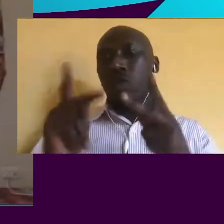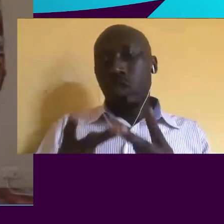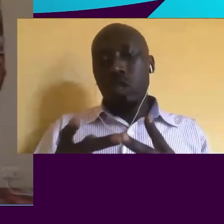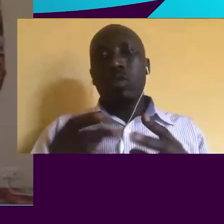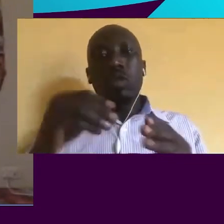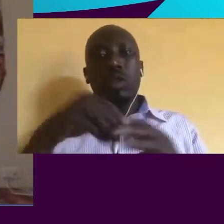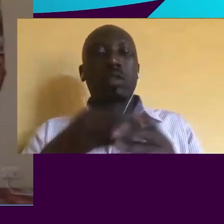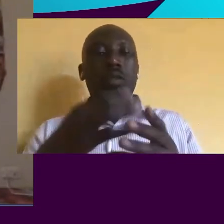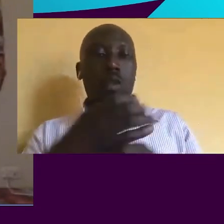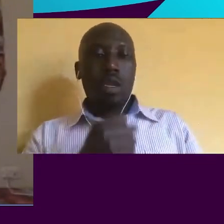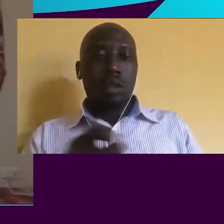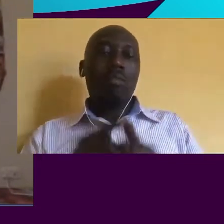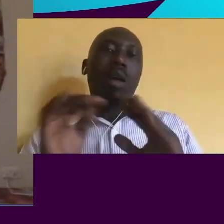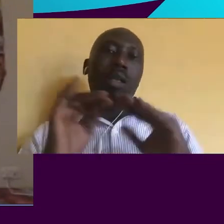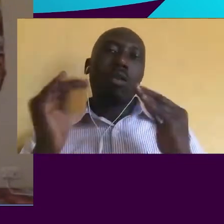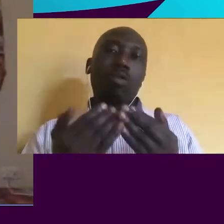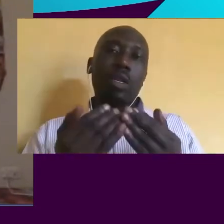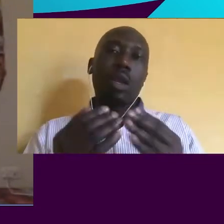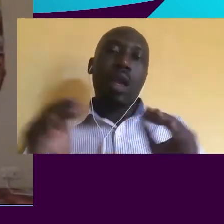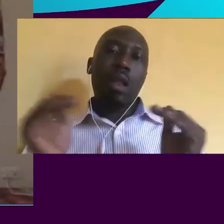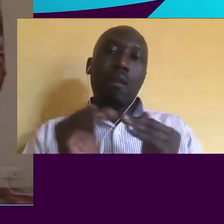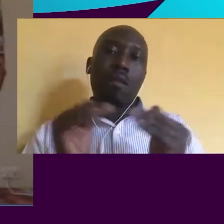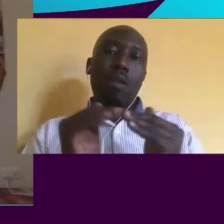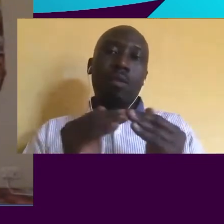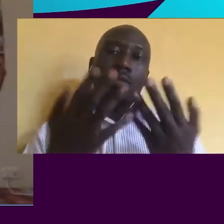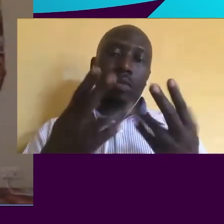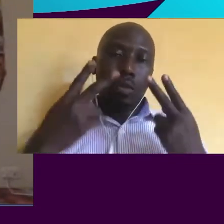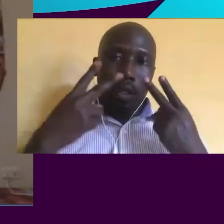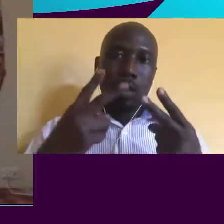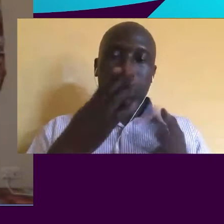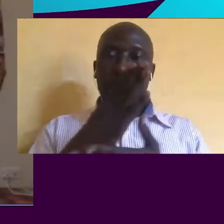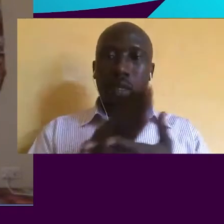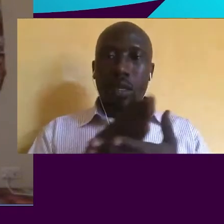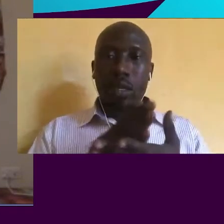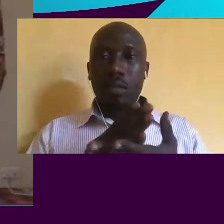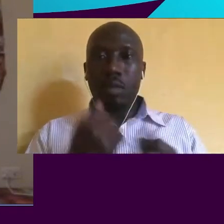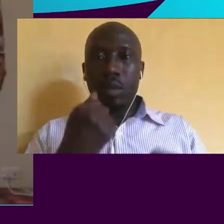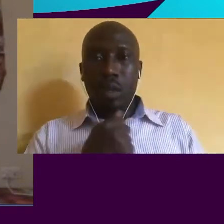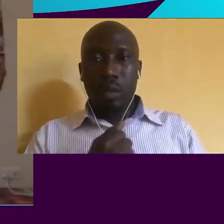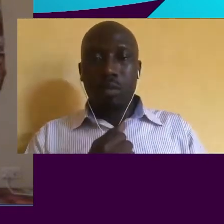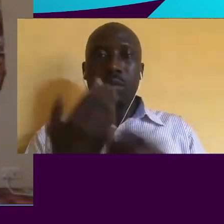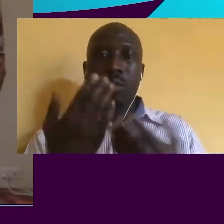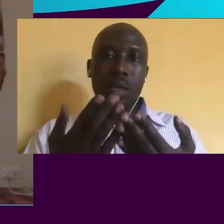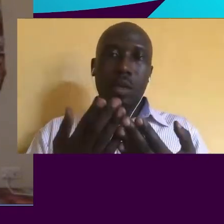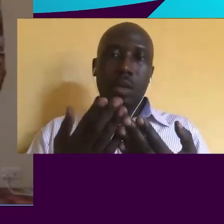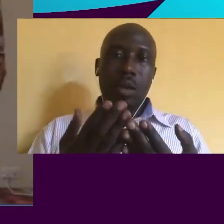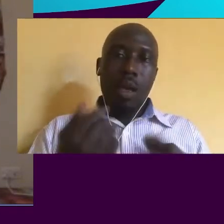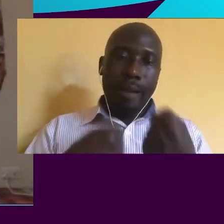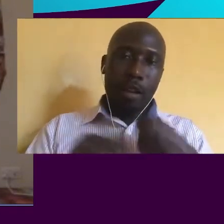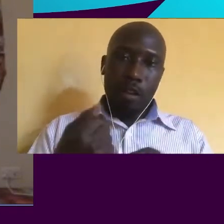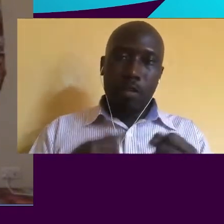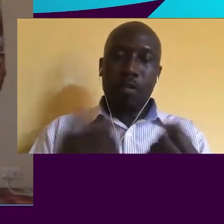level, seeing some of that in the power structure. And